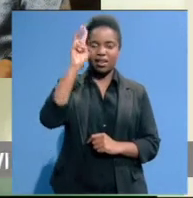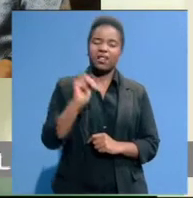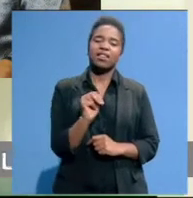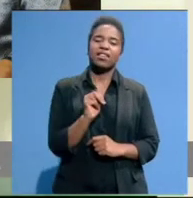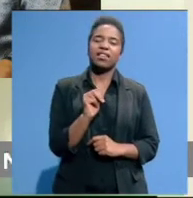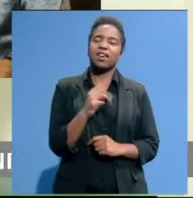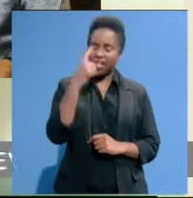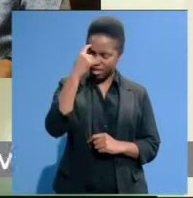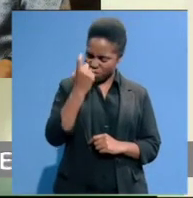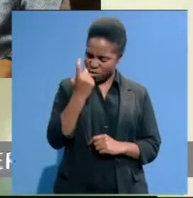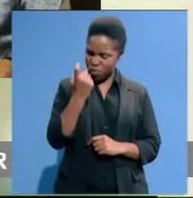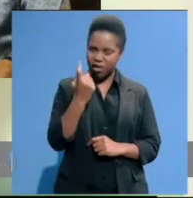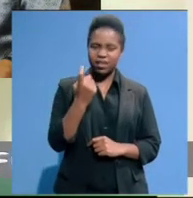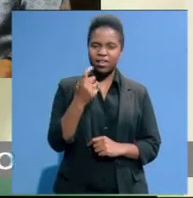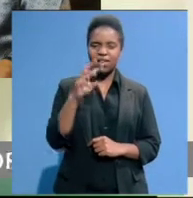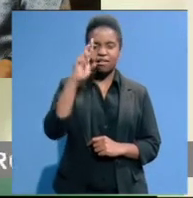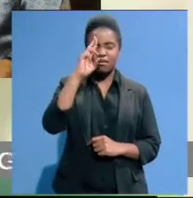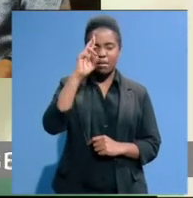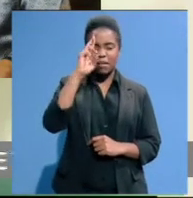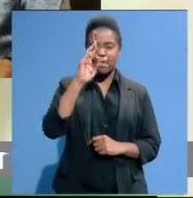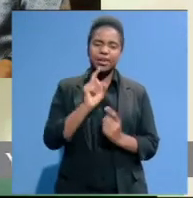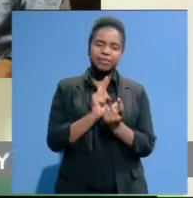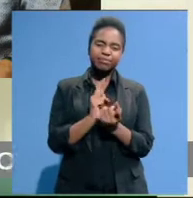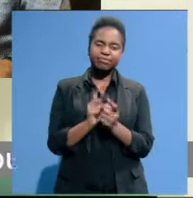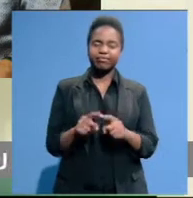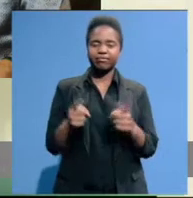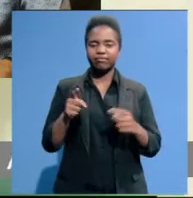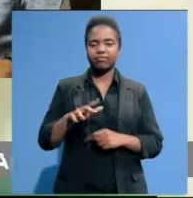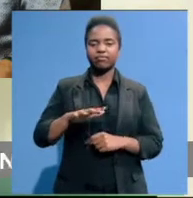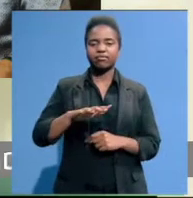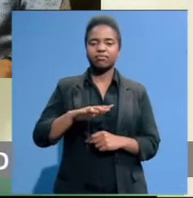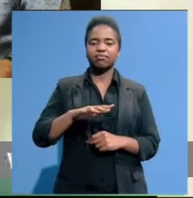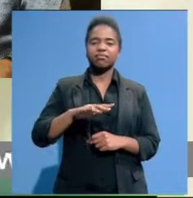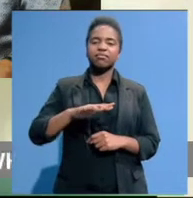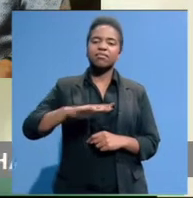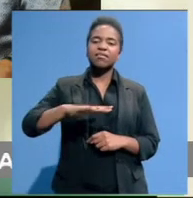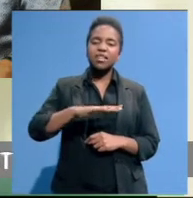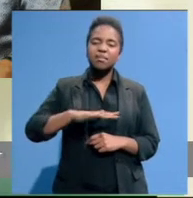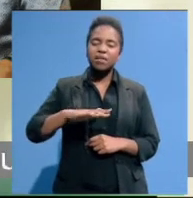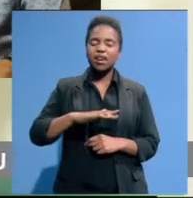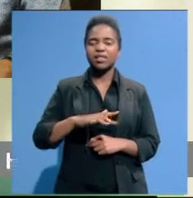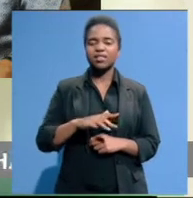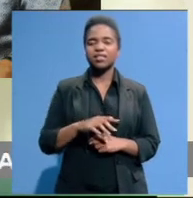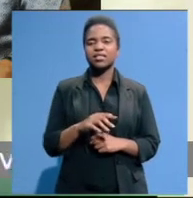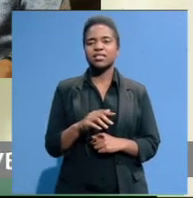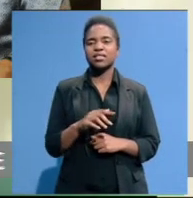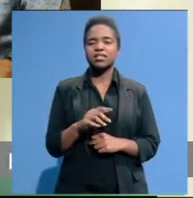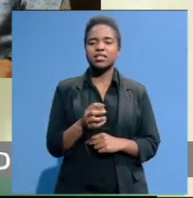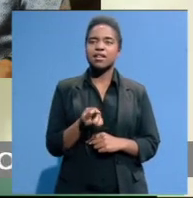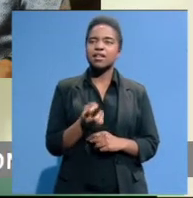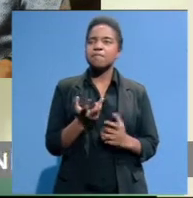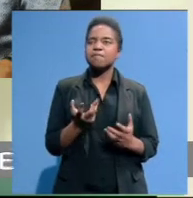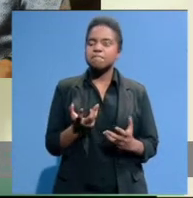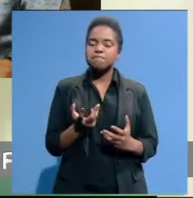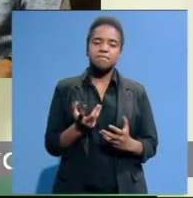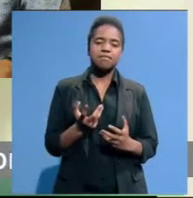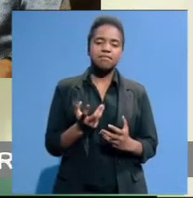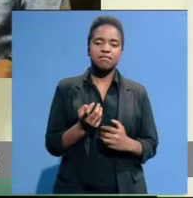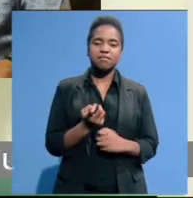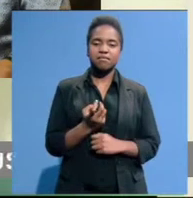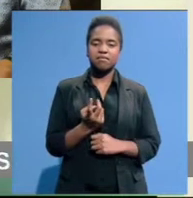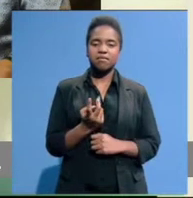and I think that day it was so great. It gave me the pleasurable human feeling. It was so great. And